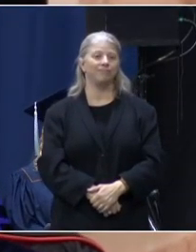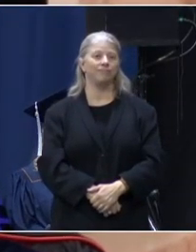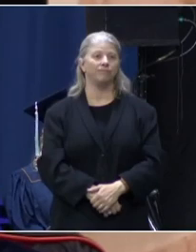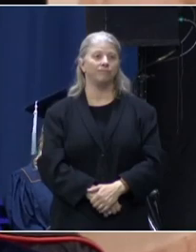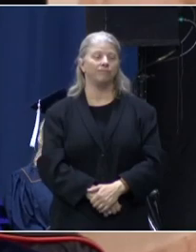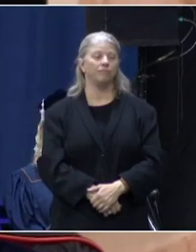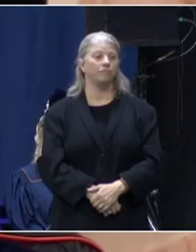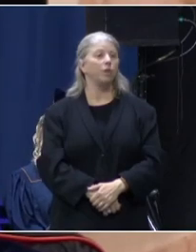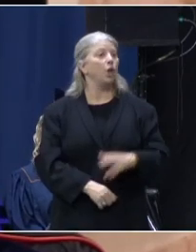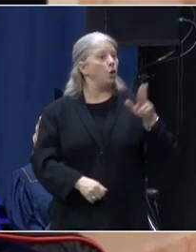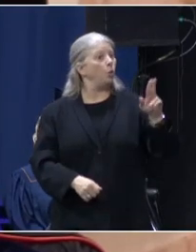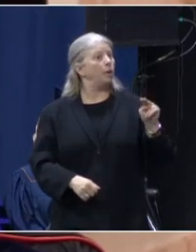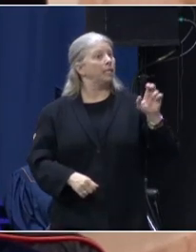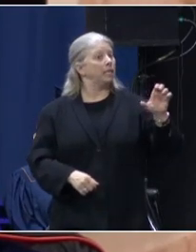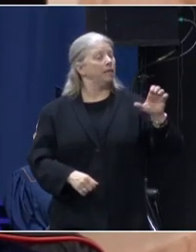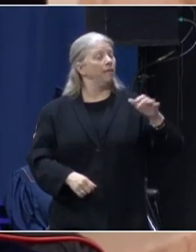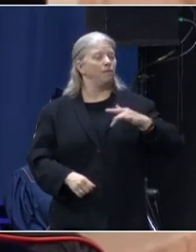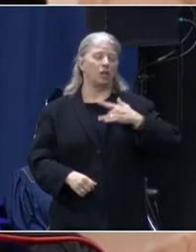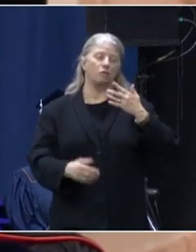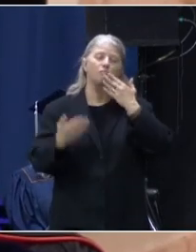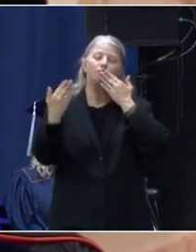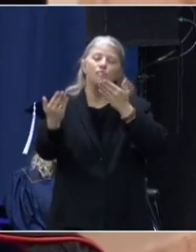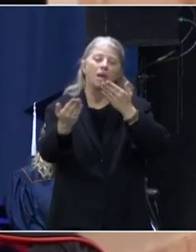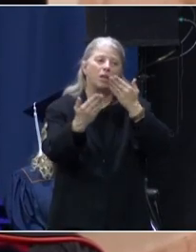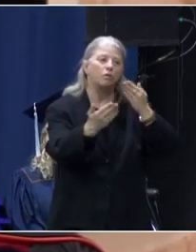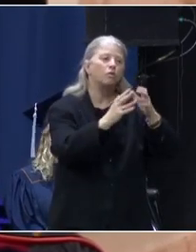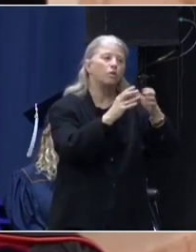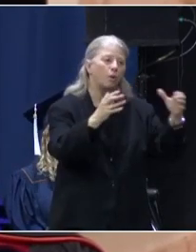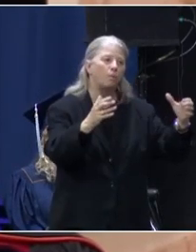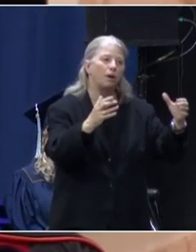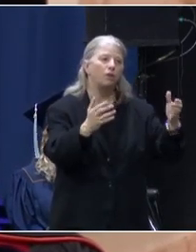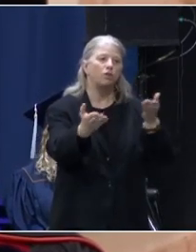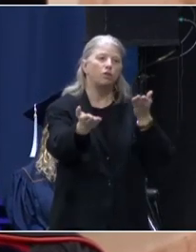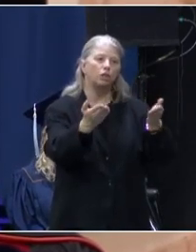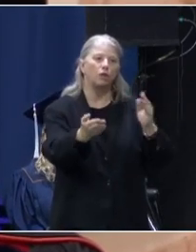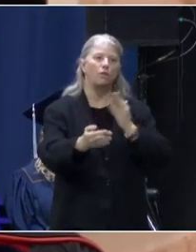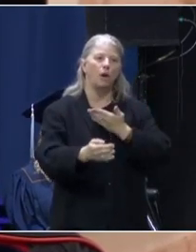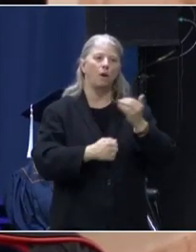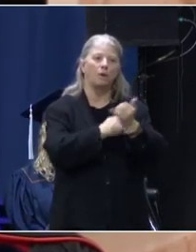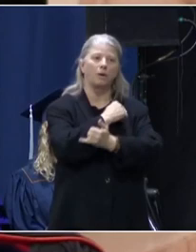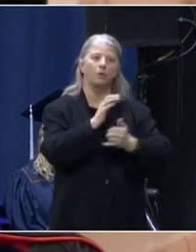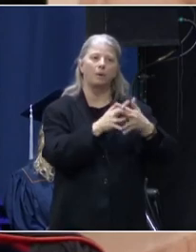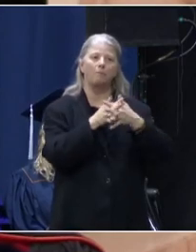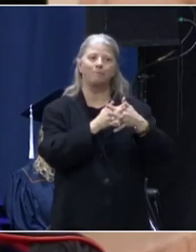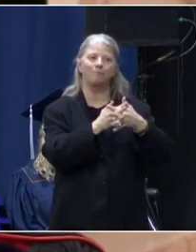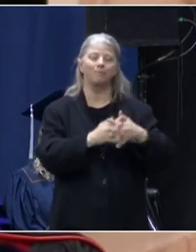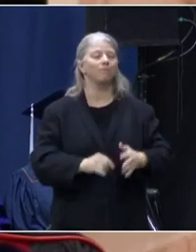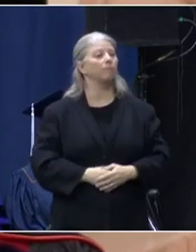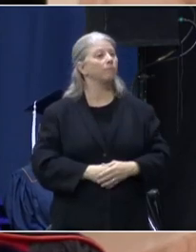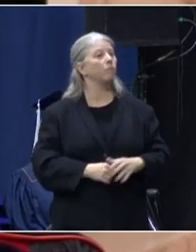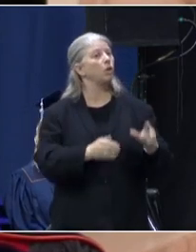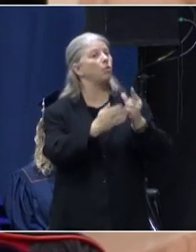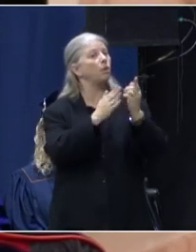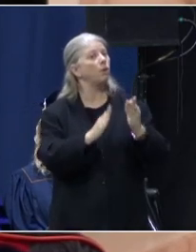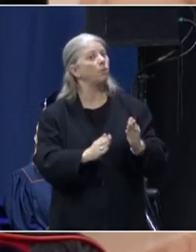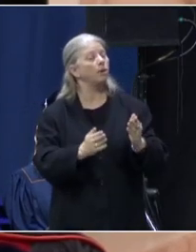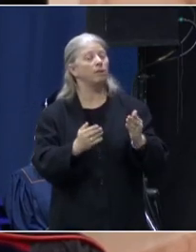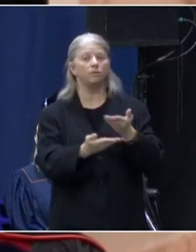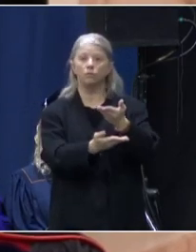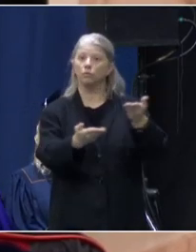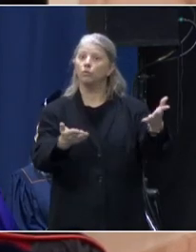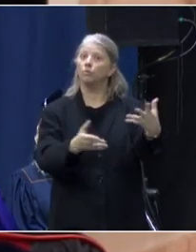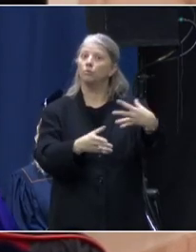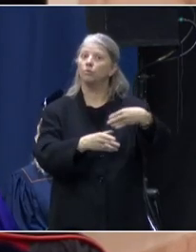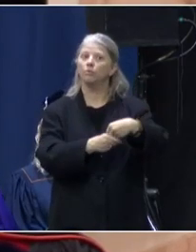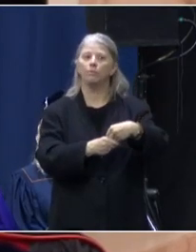On behalf of UNC, thank you for your service to our country. Graduates, you are part